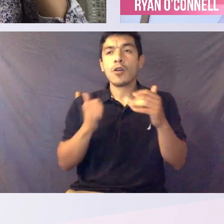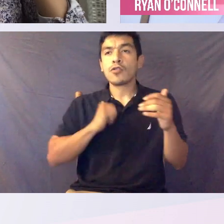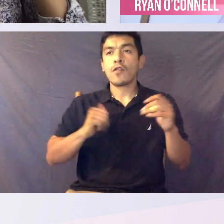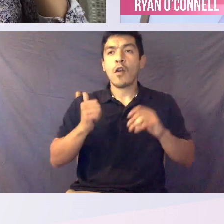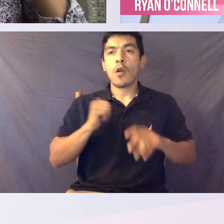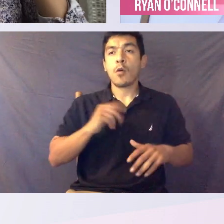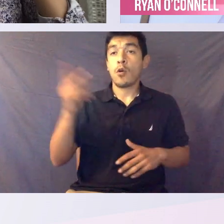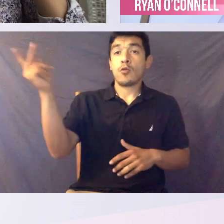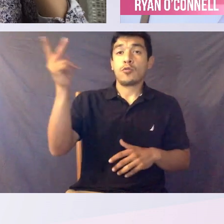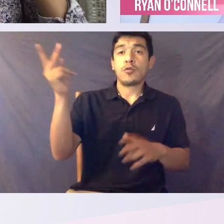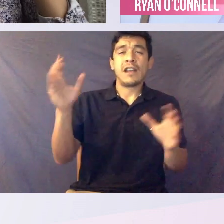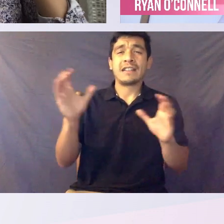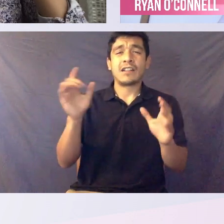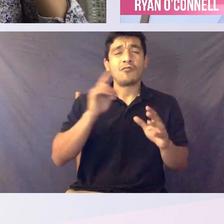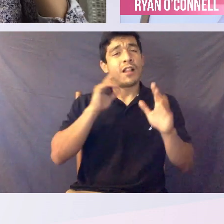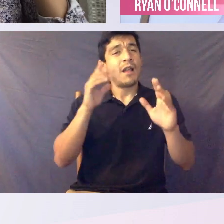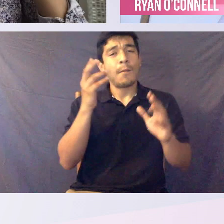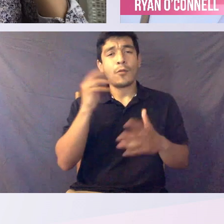is